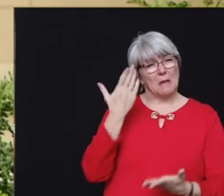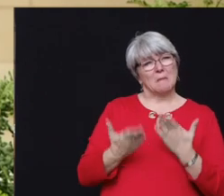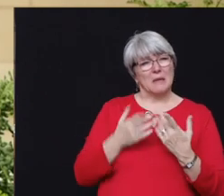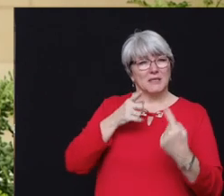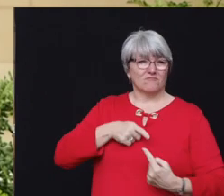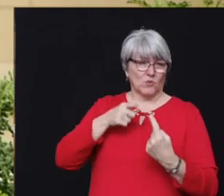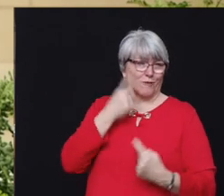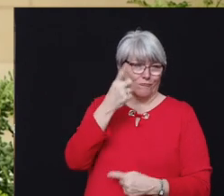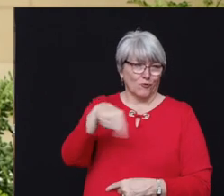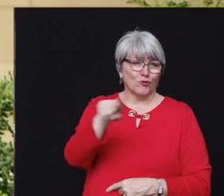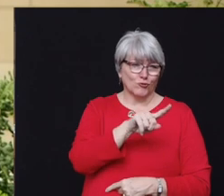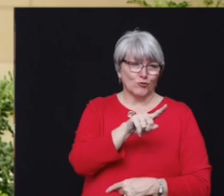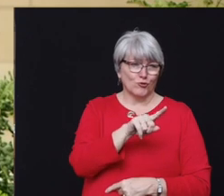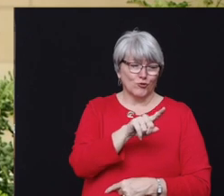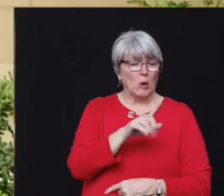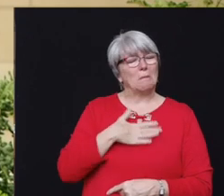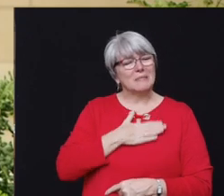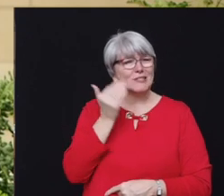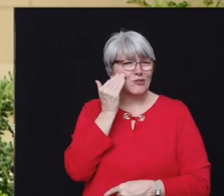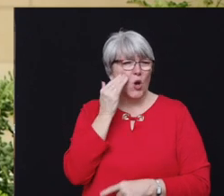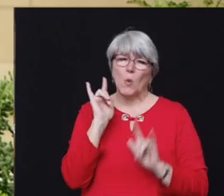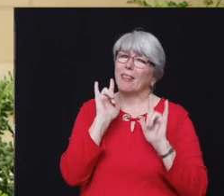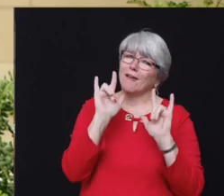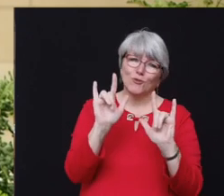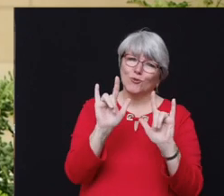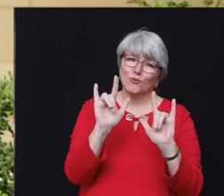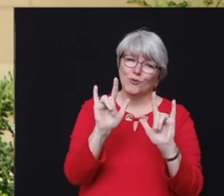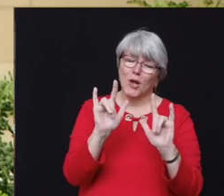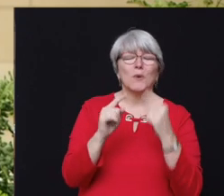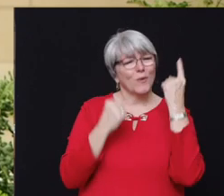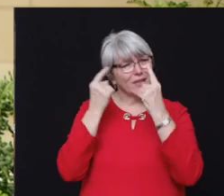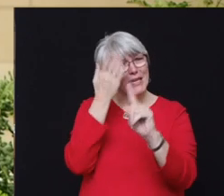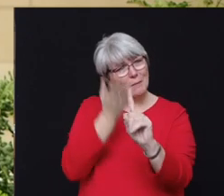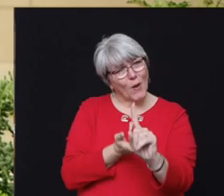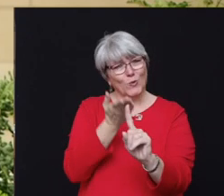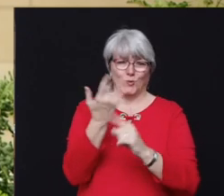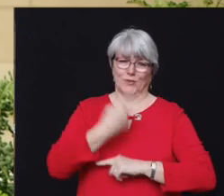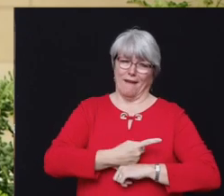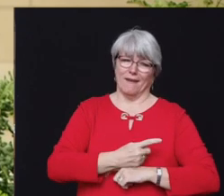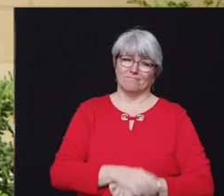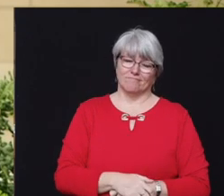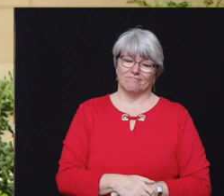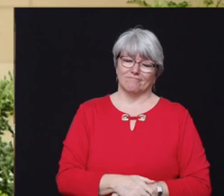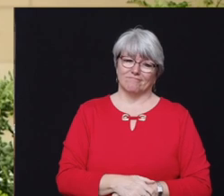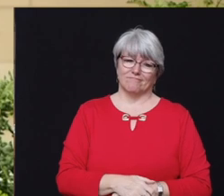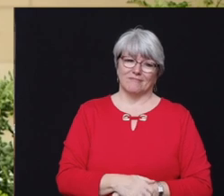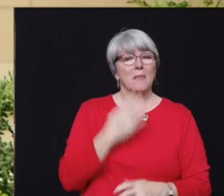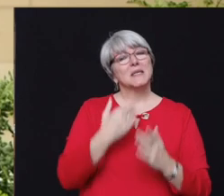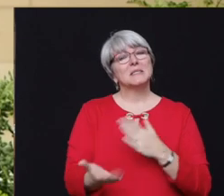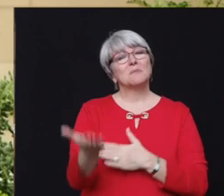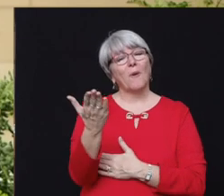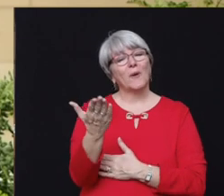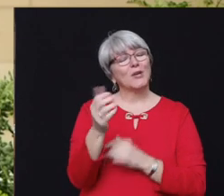more difficult for you. Please know that we love you and that we're thinking about you today. This morning,